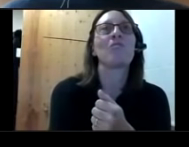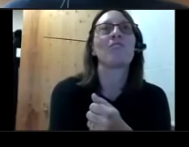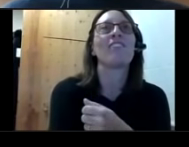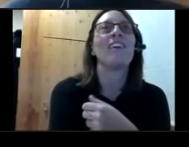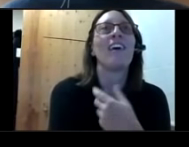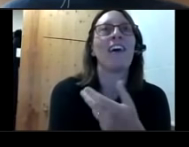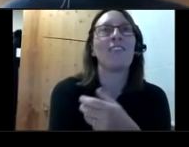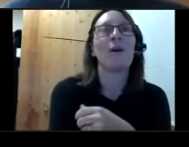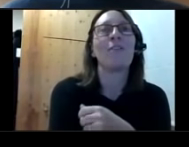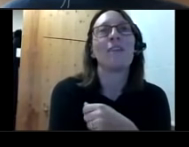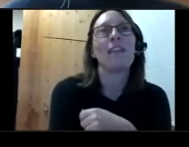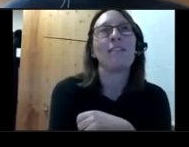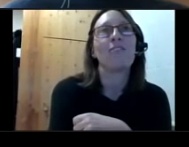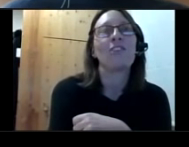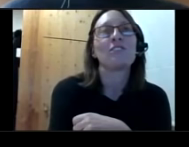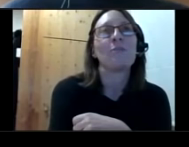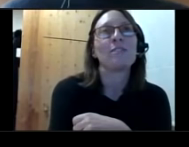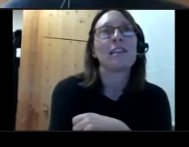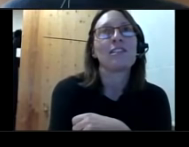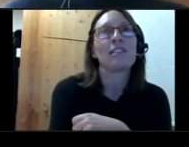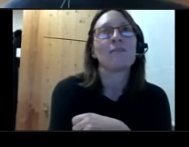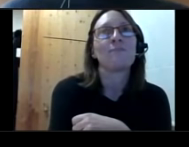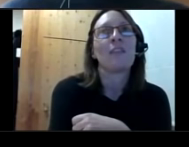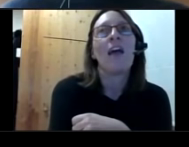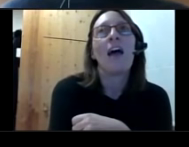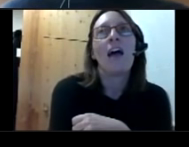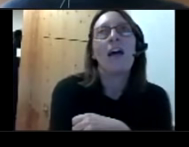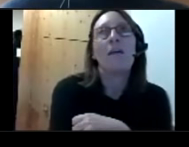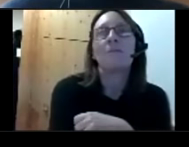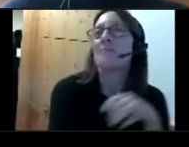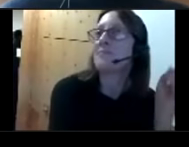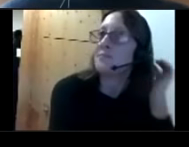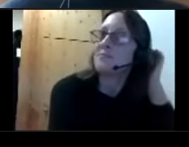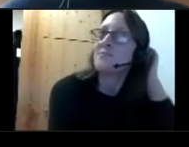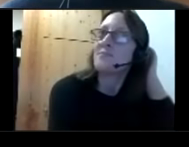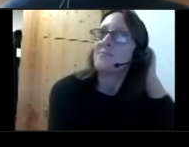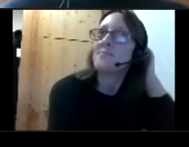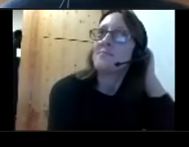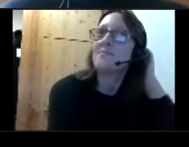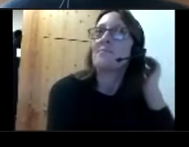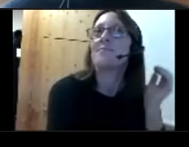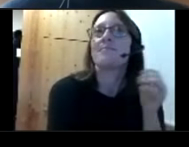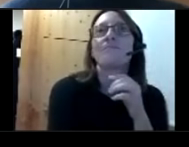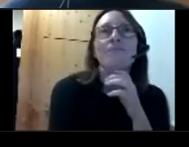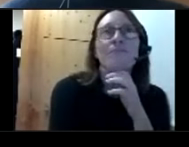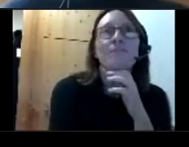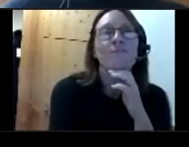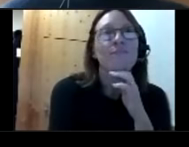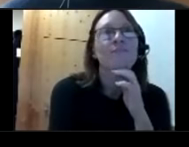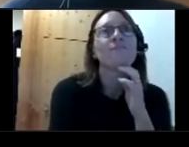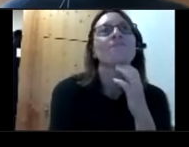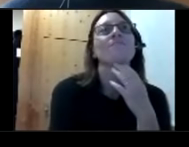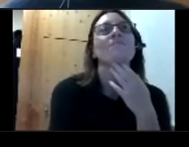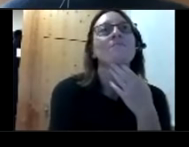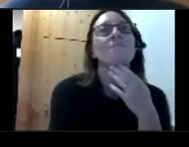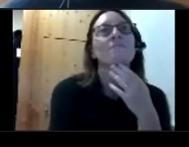without captions as well. It's those types of discussions. I've got a question here. Addy or Abby, I think Addy,